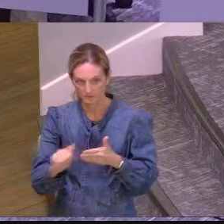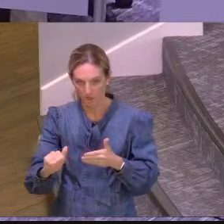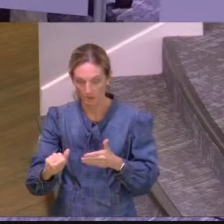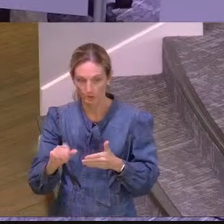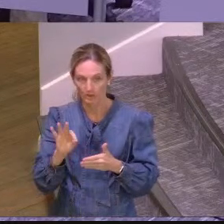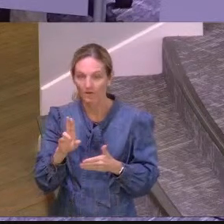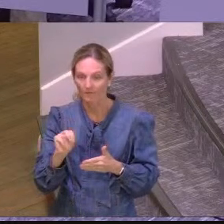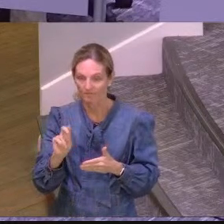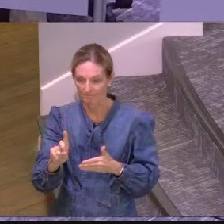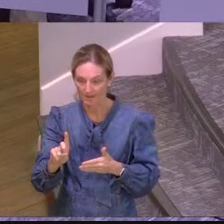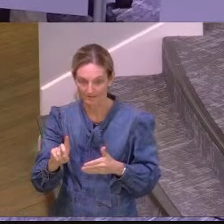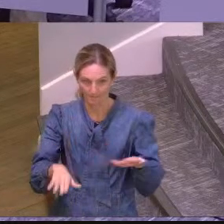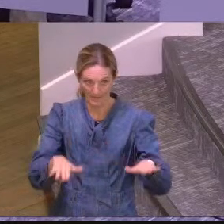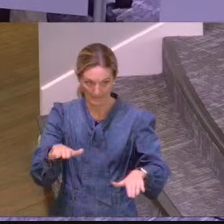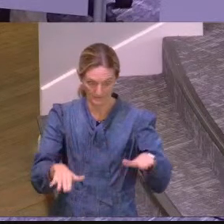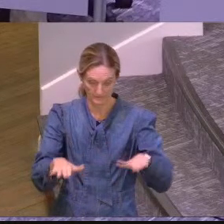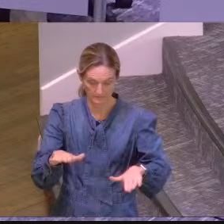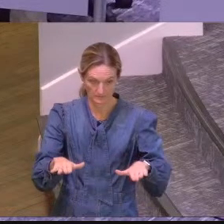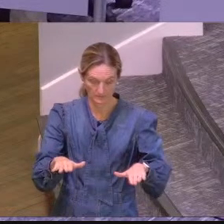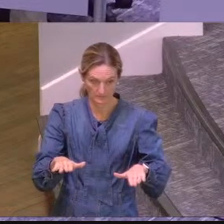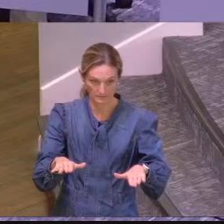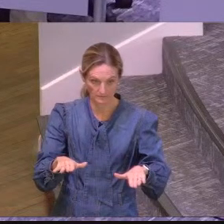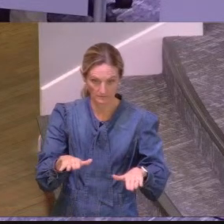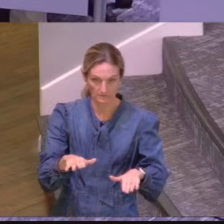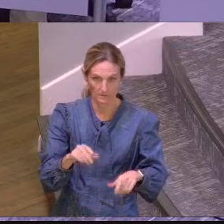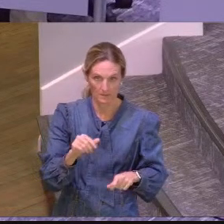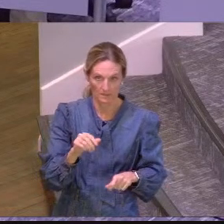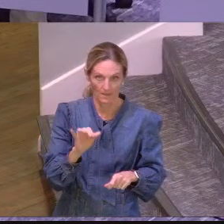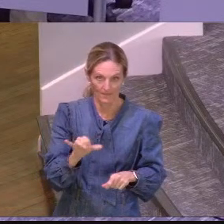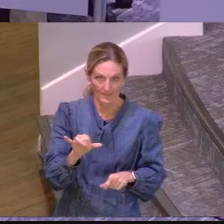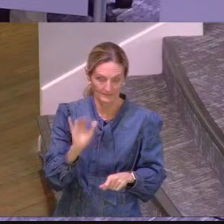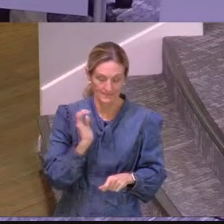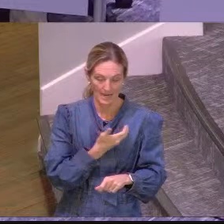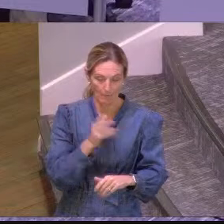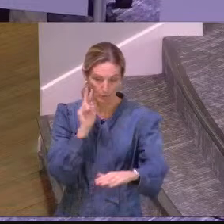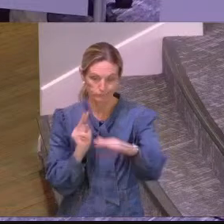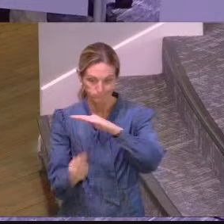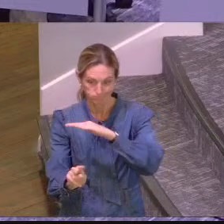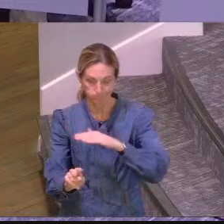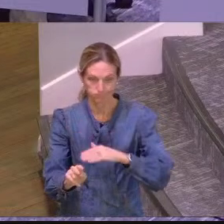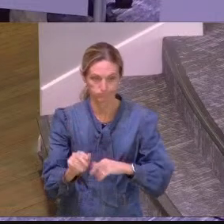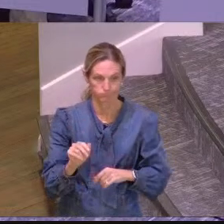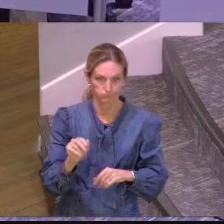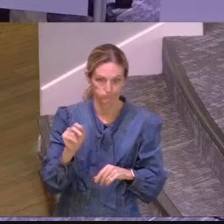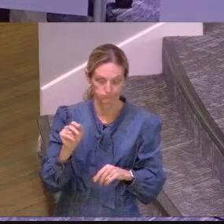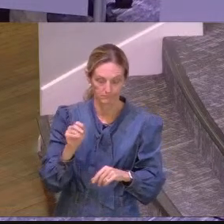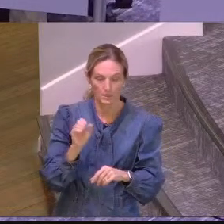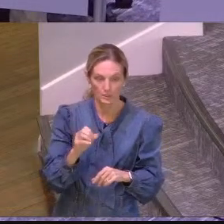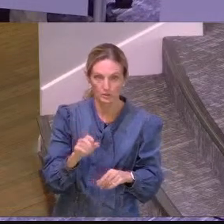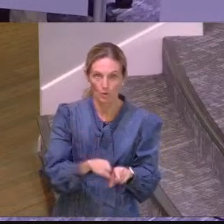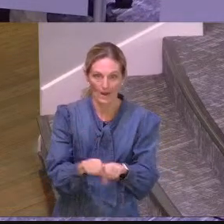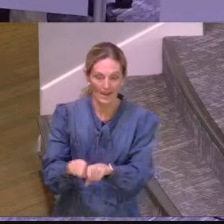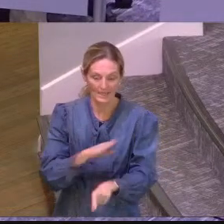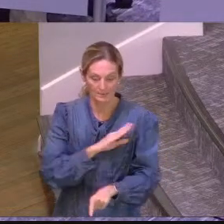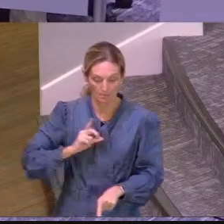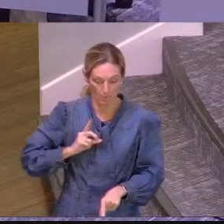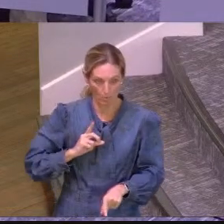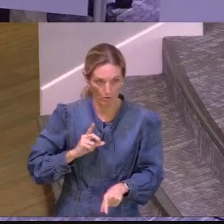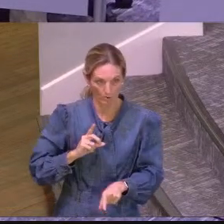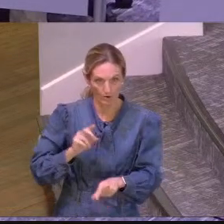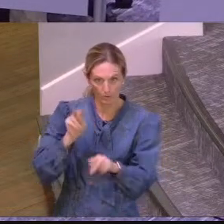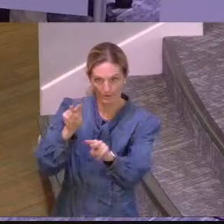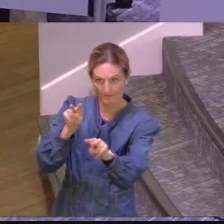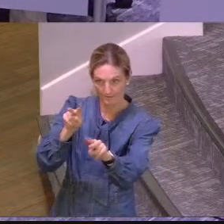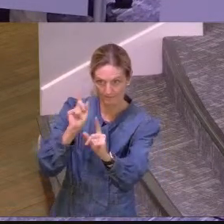right? That's what we're projecting at starting out. And if, as a board, we're identifying the 15%